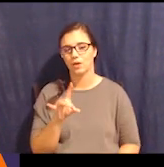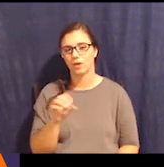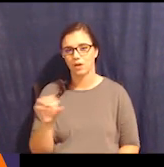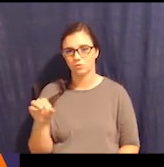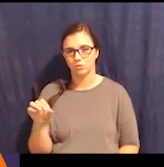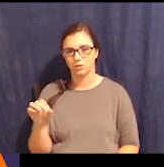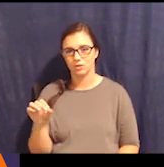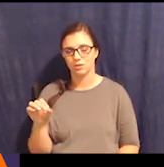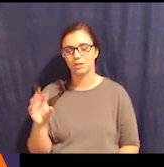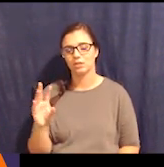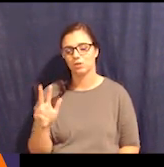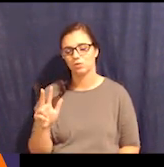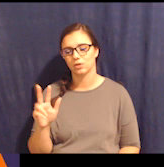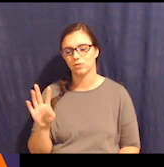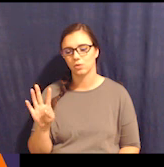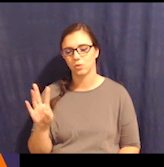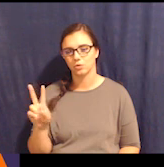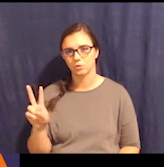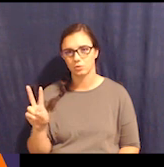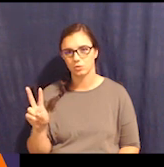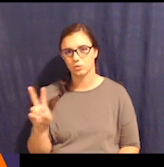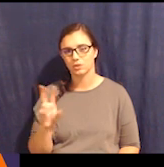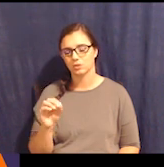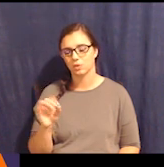1-800-342-0823. That's